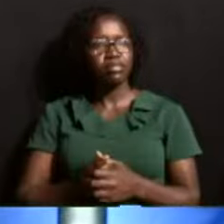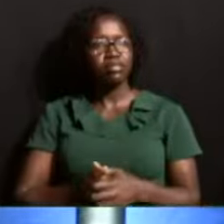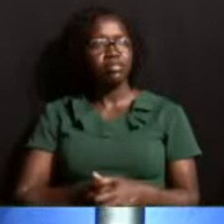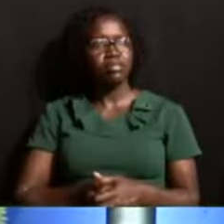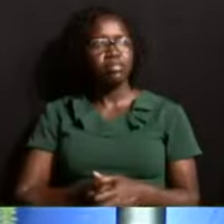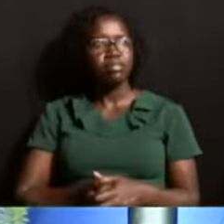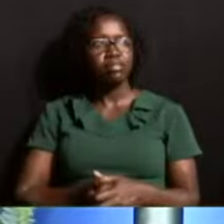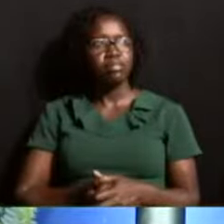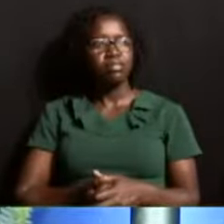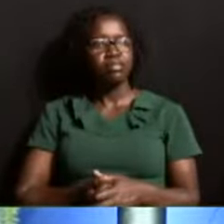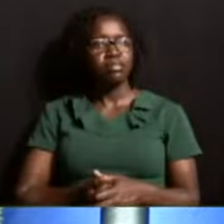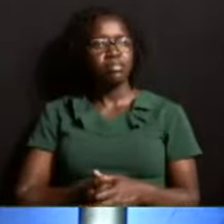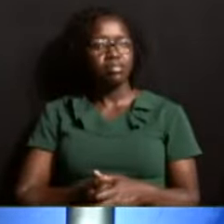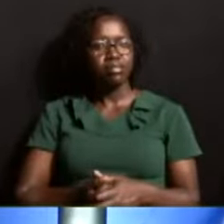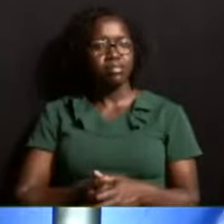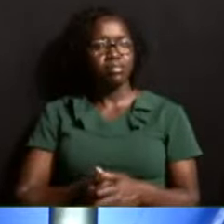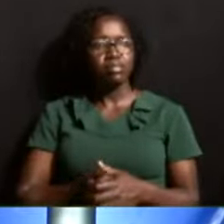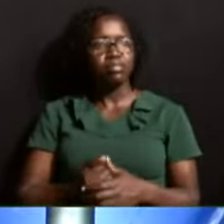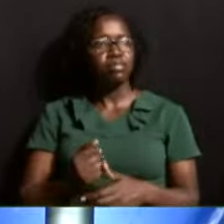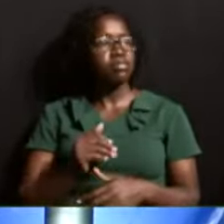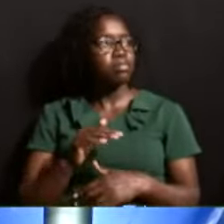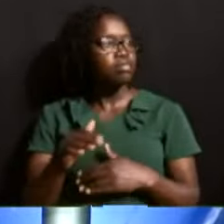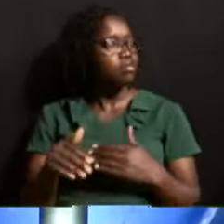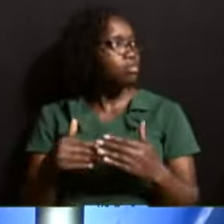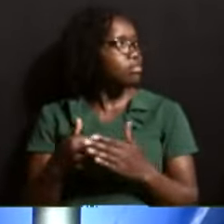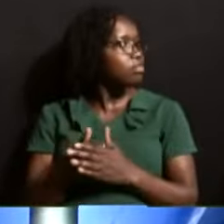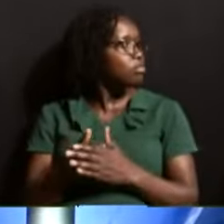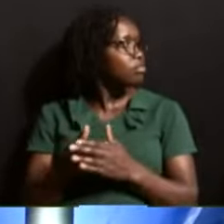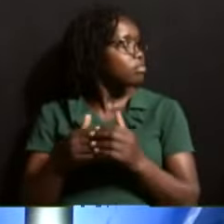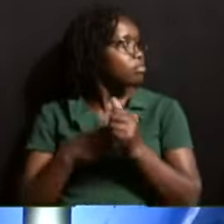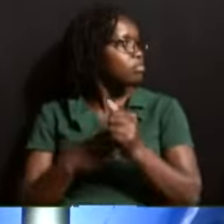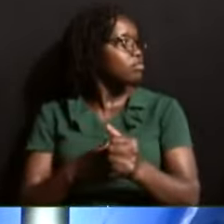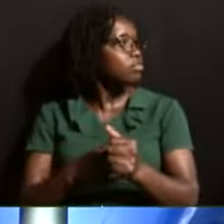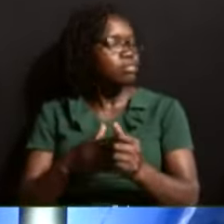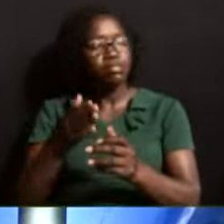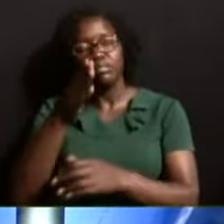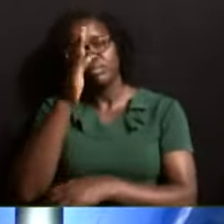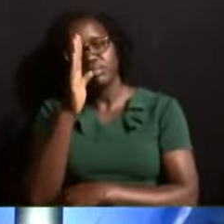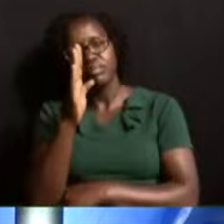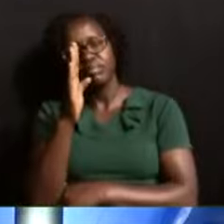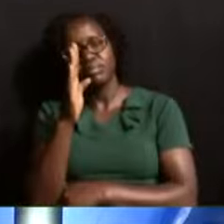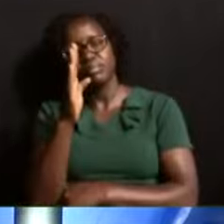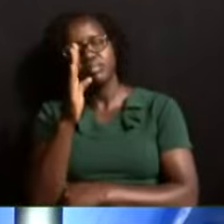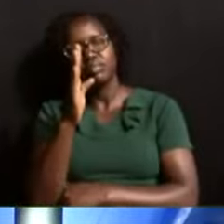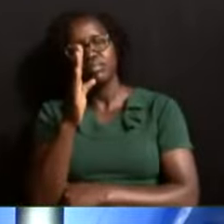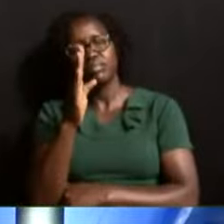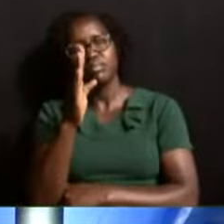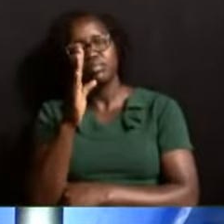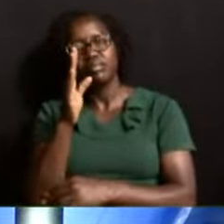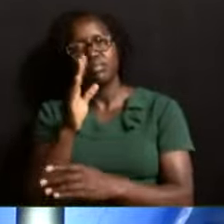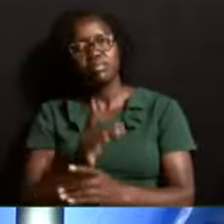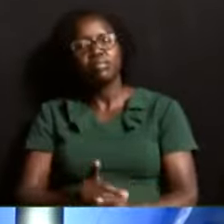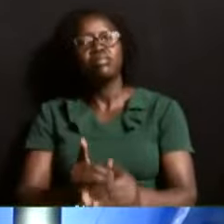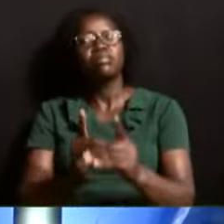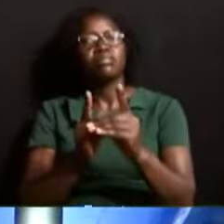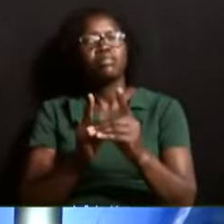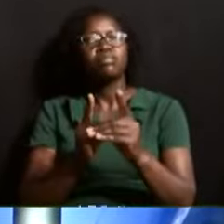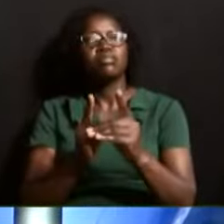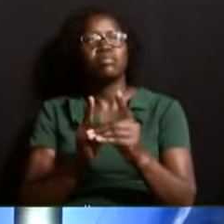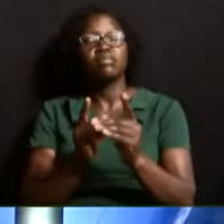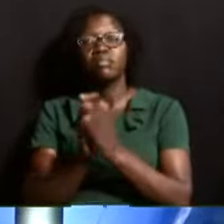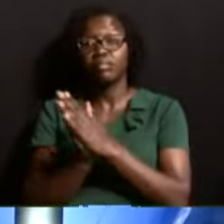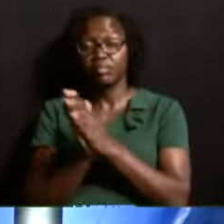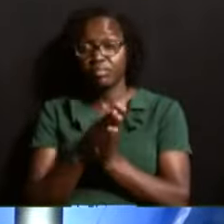we are all being led by God. The disciples in this